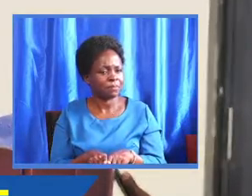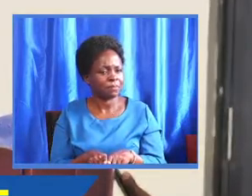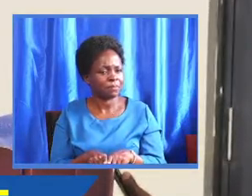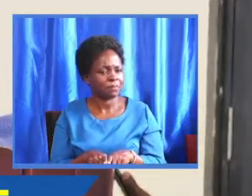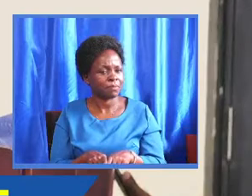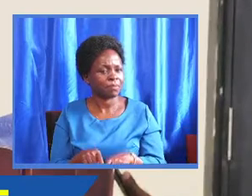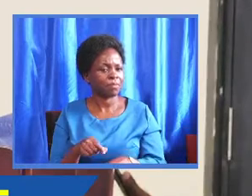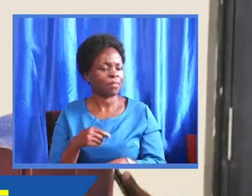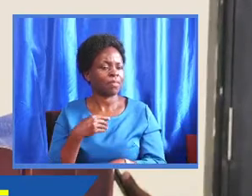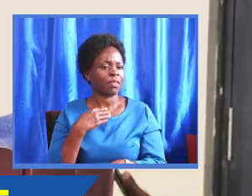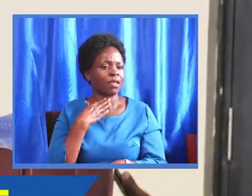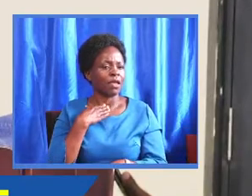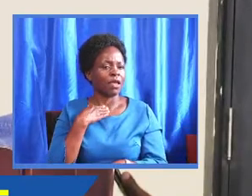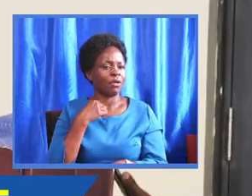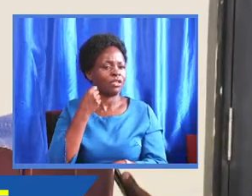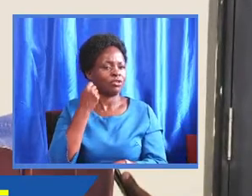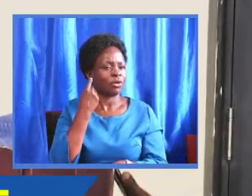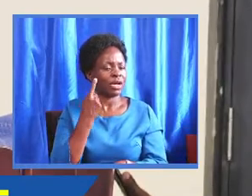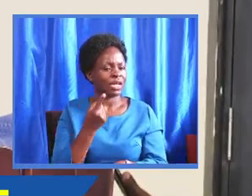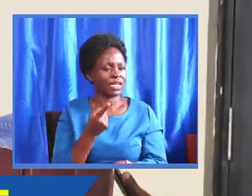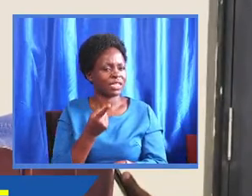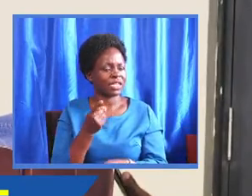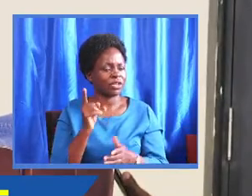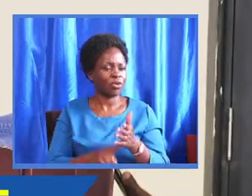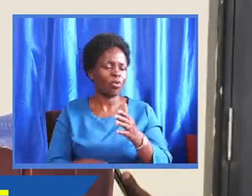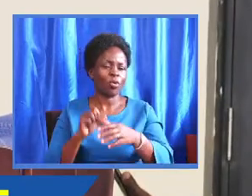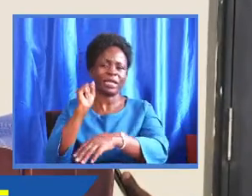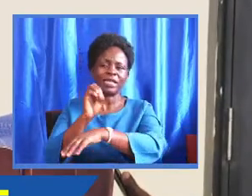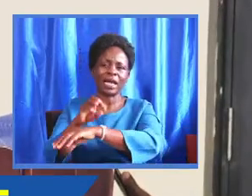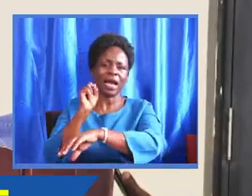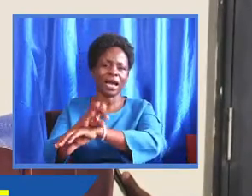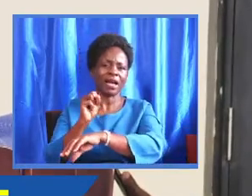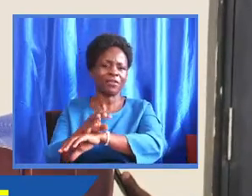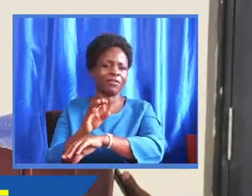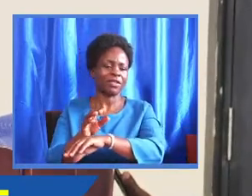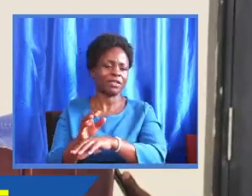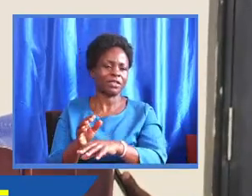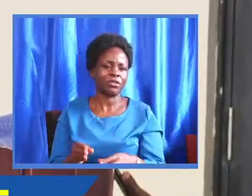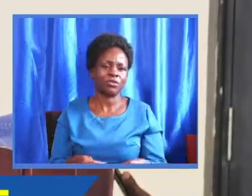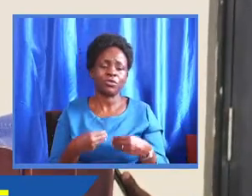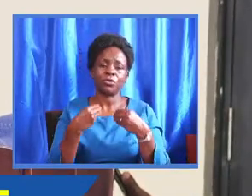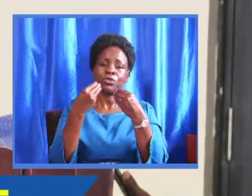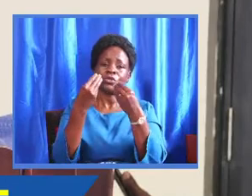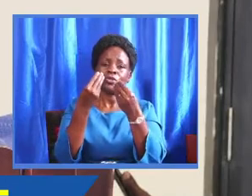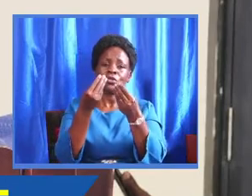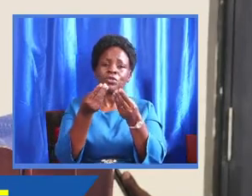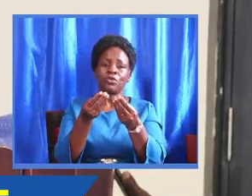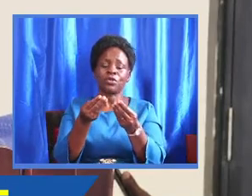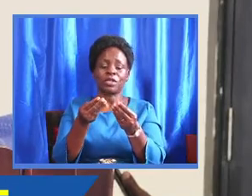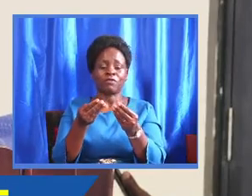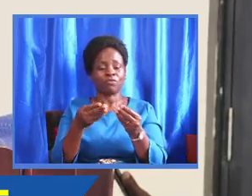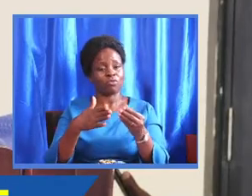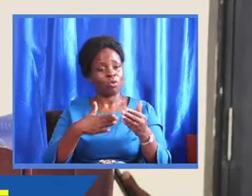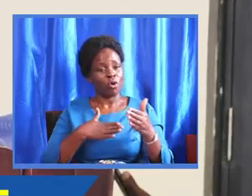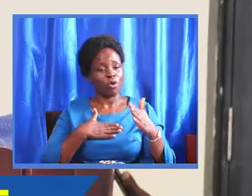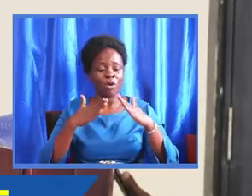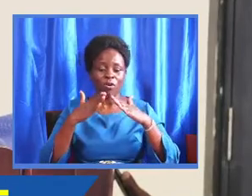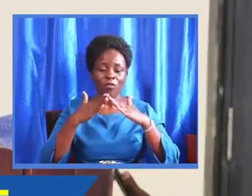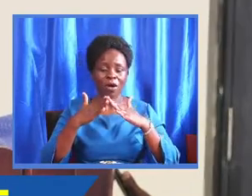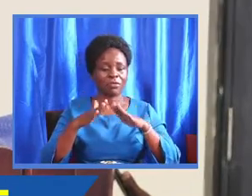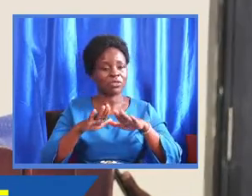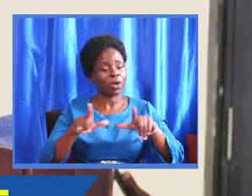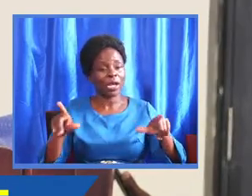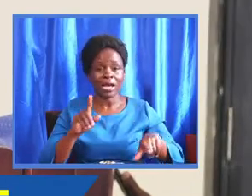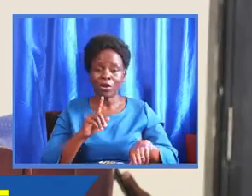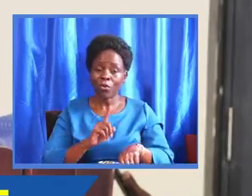we'd like to understand what advice would you give to real estate owners. Well, you said